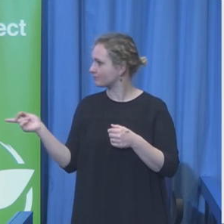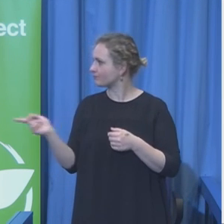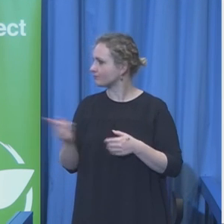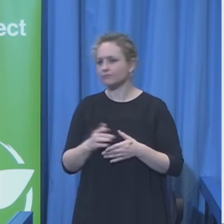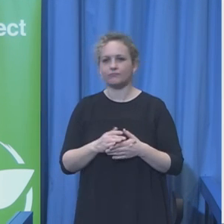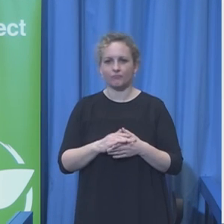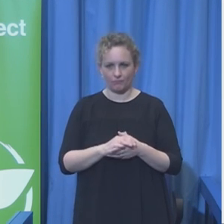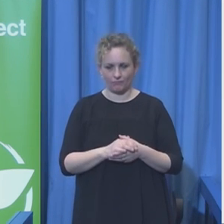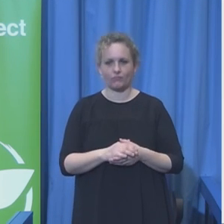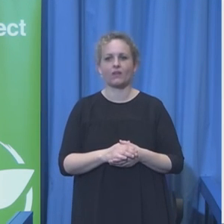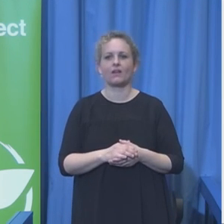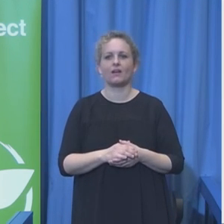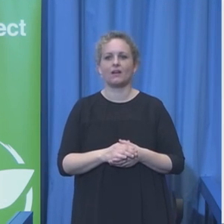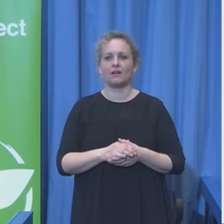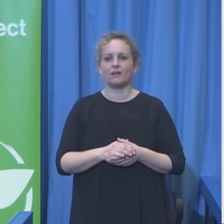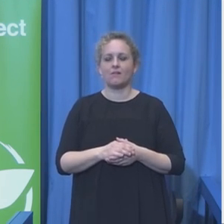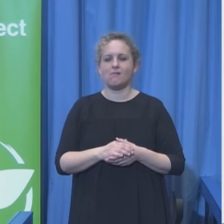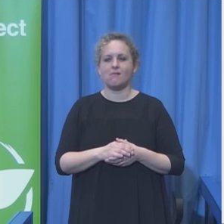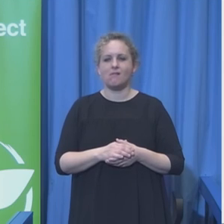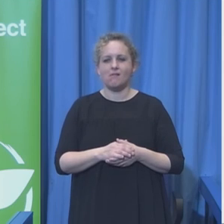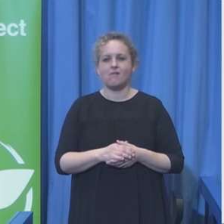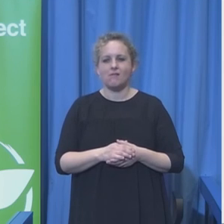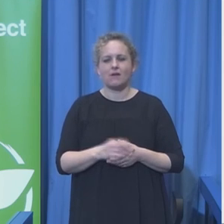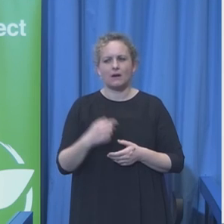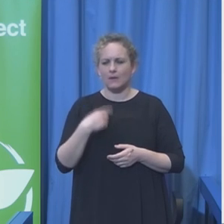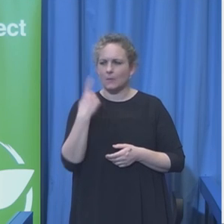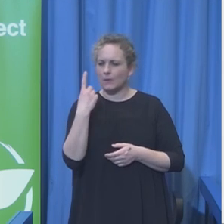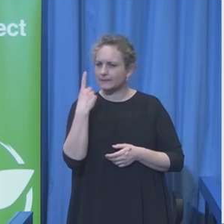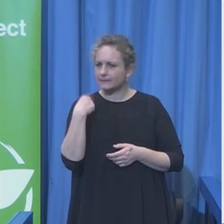I forgot earlier to mention is the strength